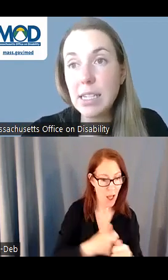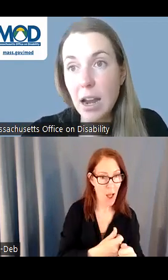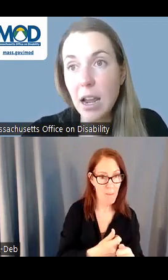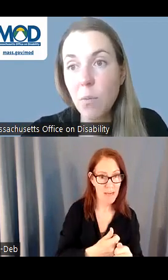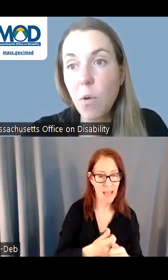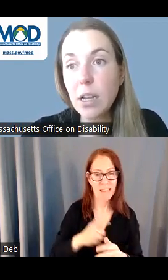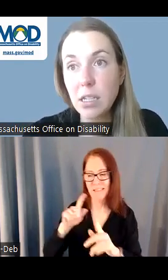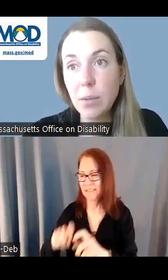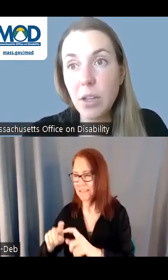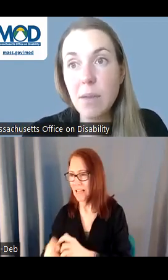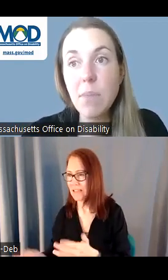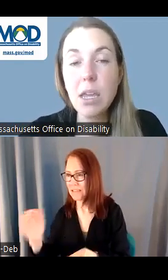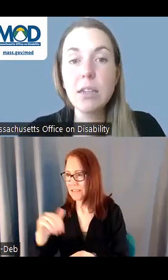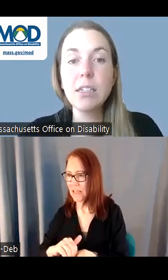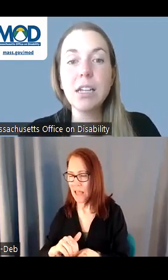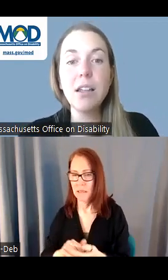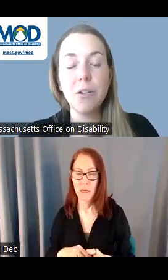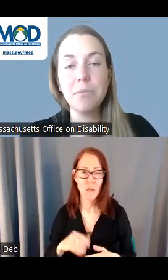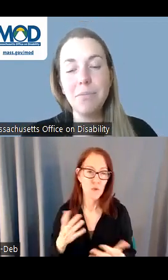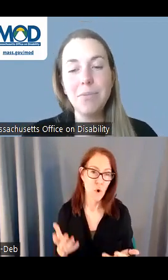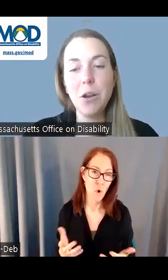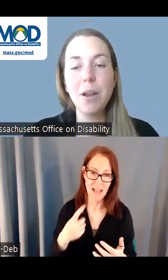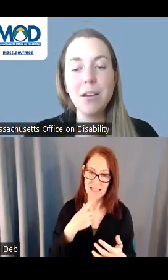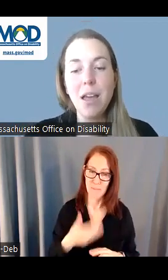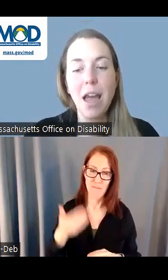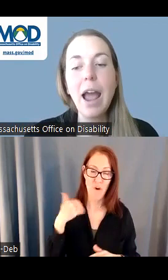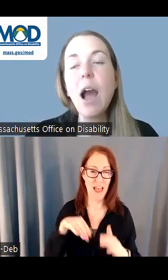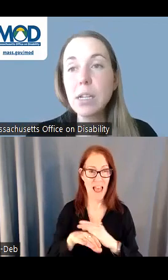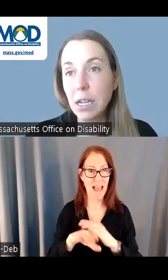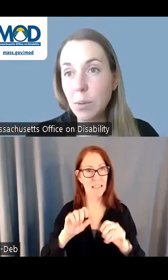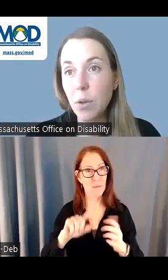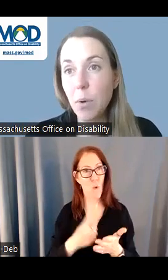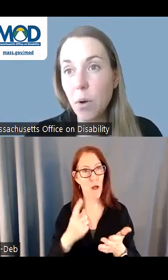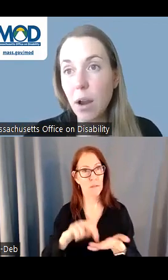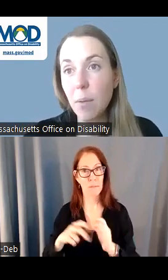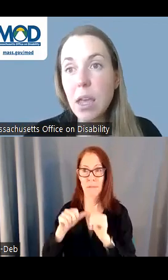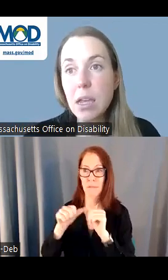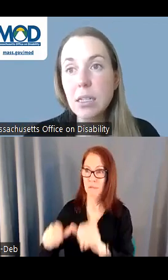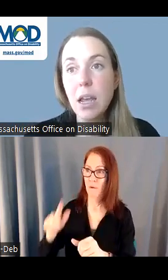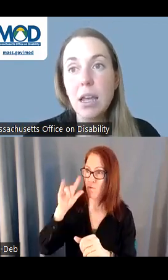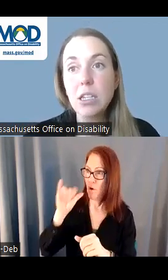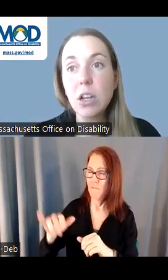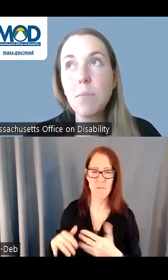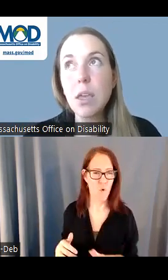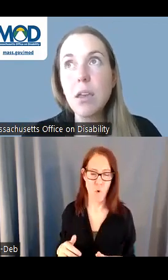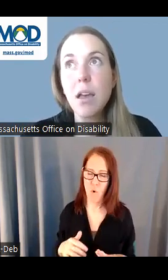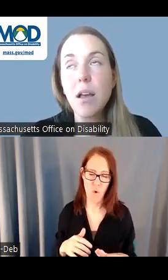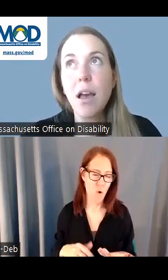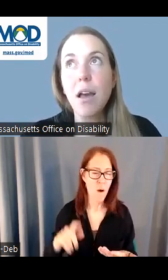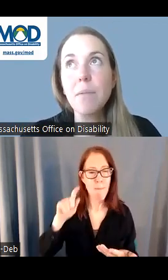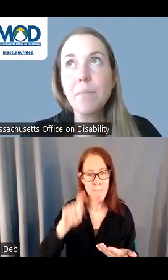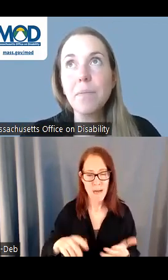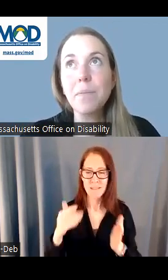isn't static. What accessibility means, or and how accessible a program is going to be